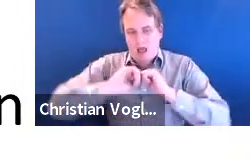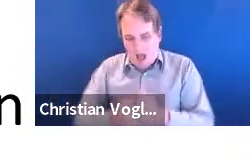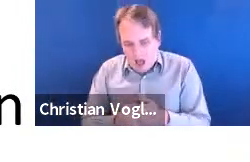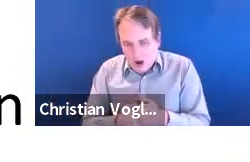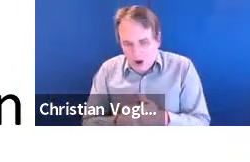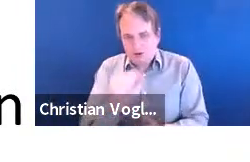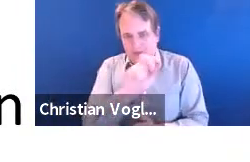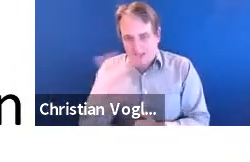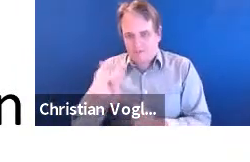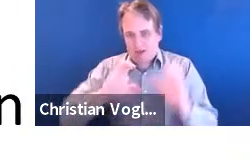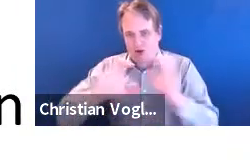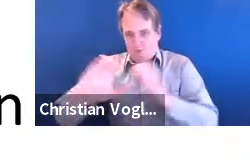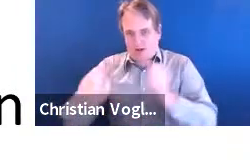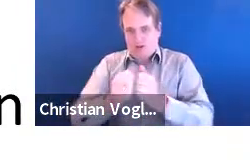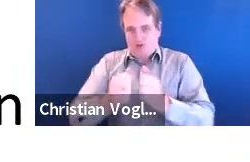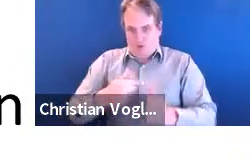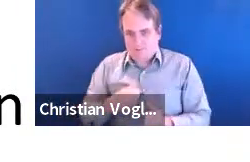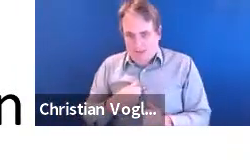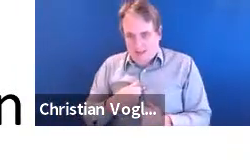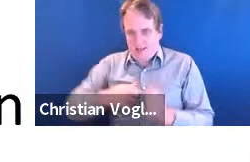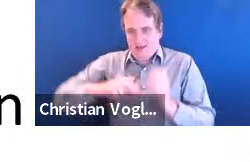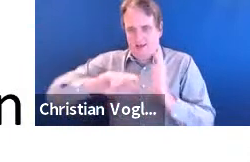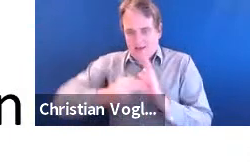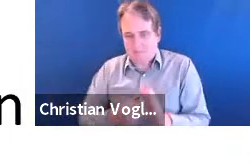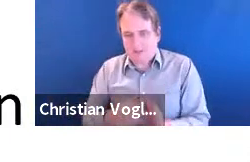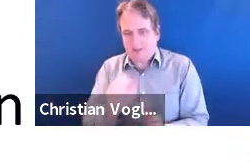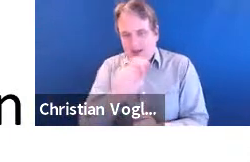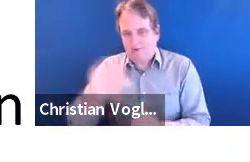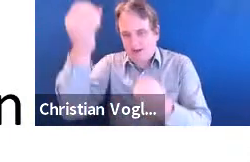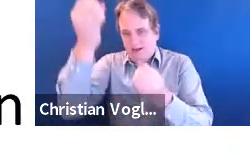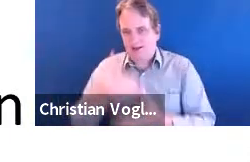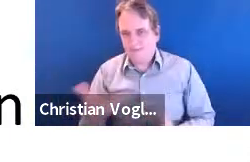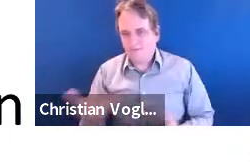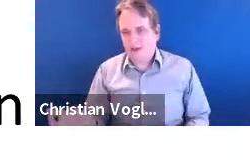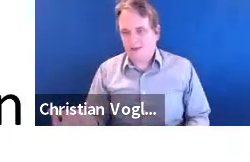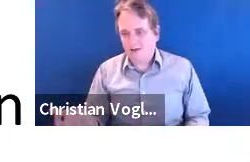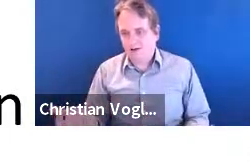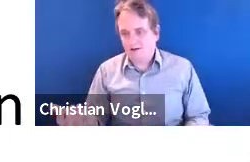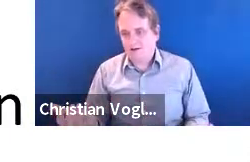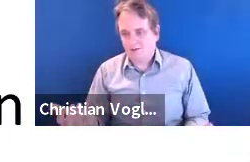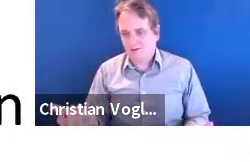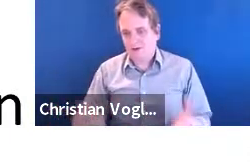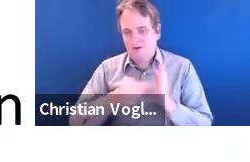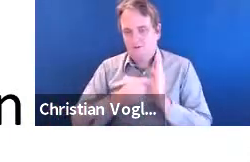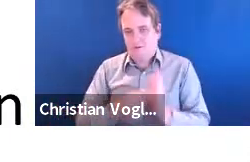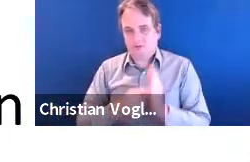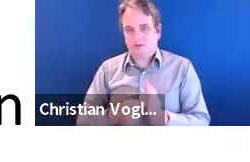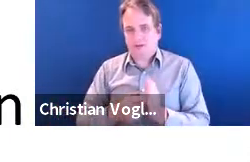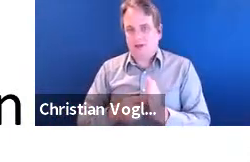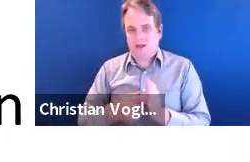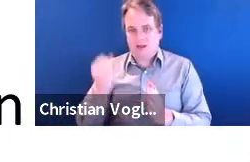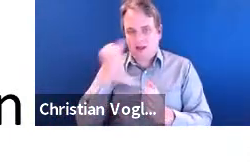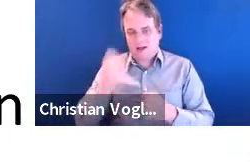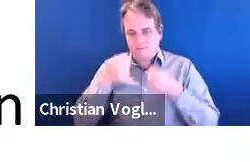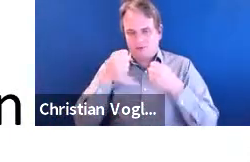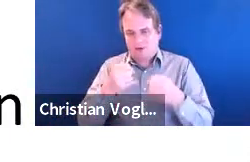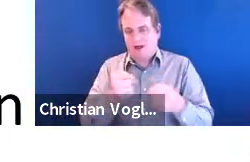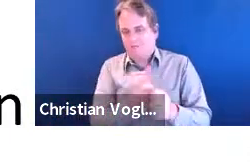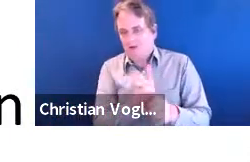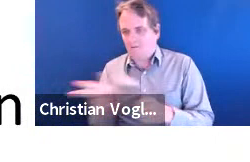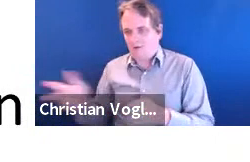and has good access components? How do you communicate with the AV? How does it tell me where I'm